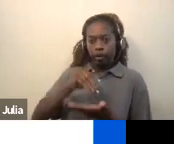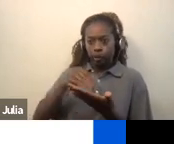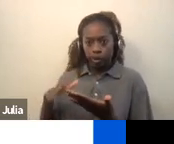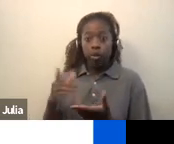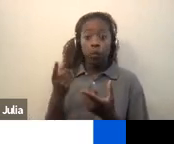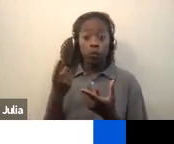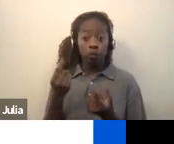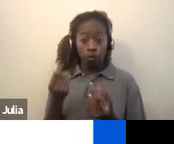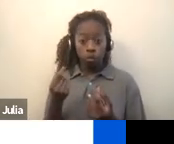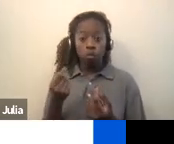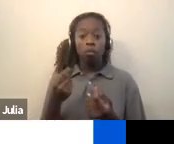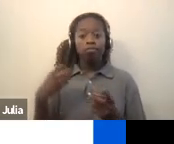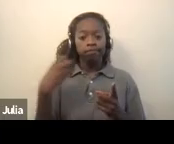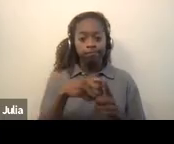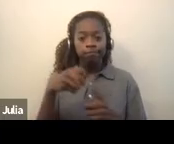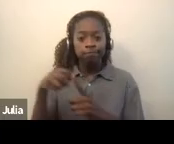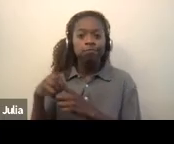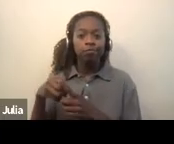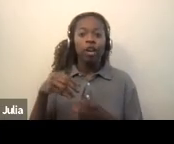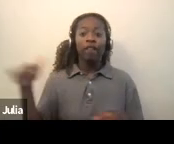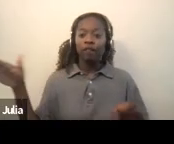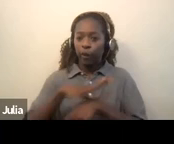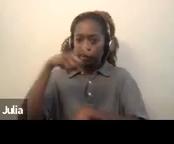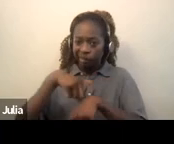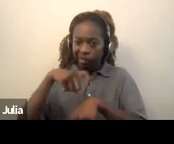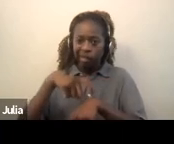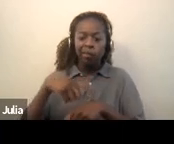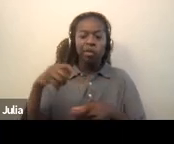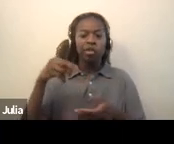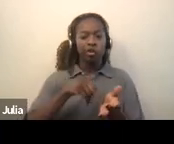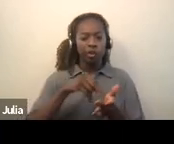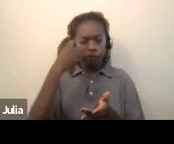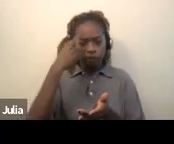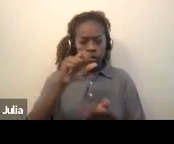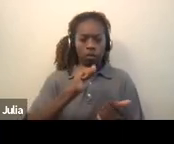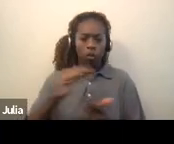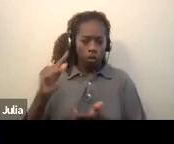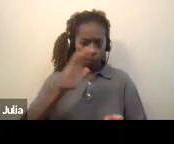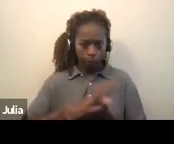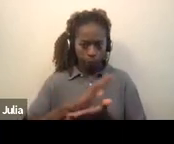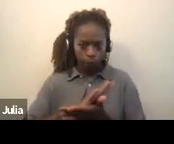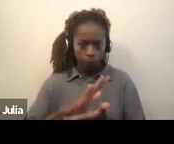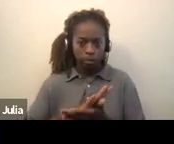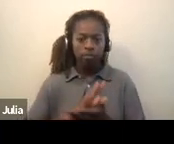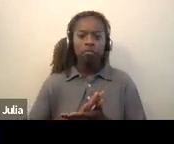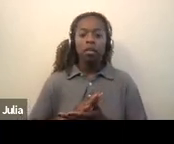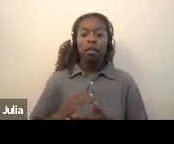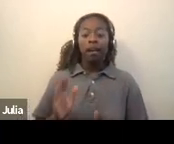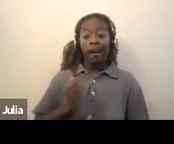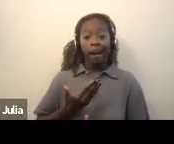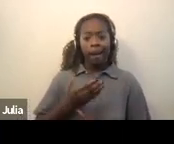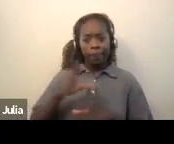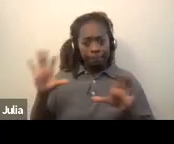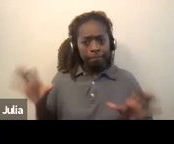liaison in every school and expanded the hub school model to provide access to wrap-around service for